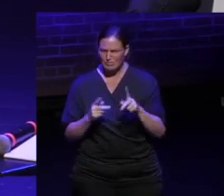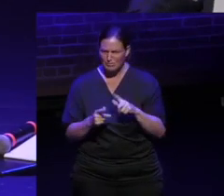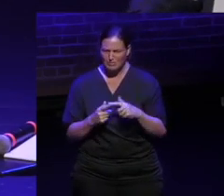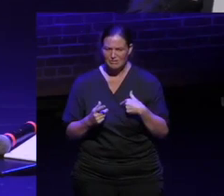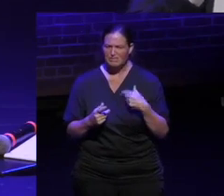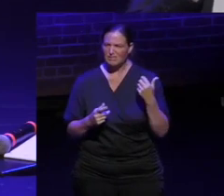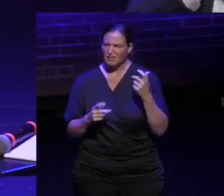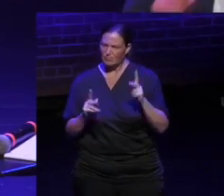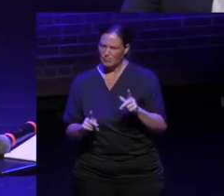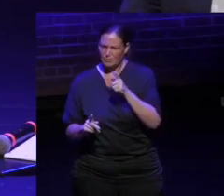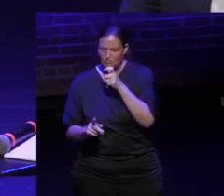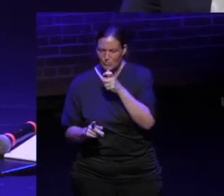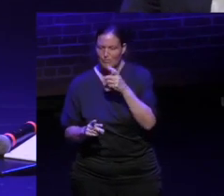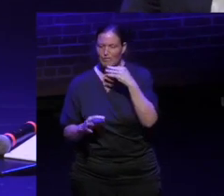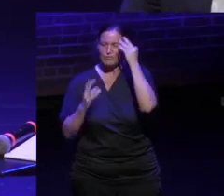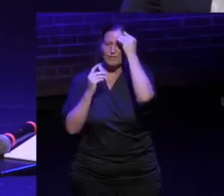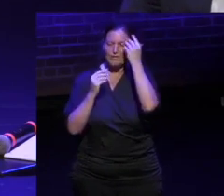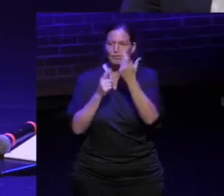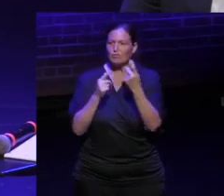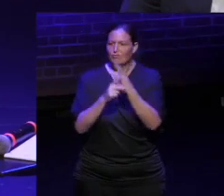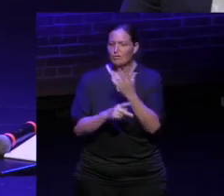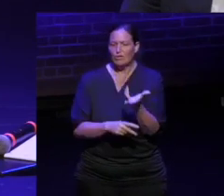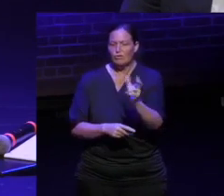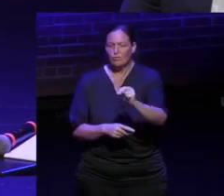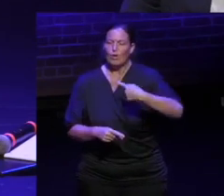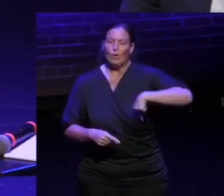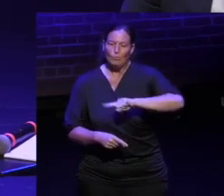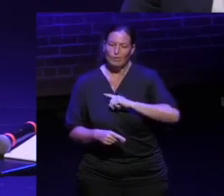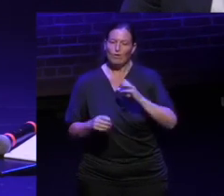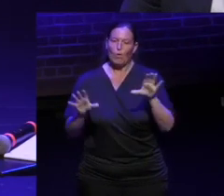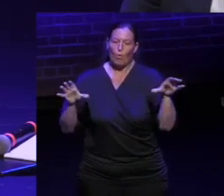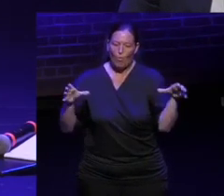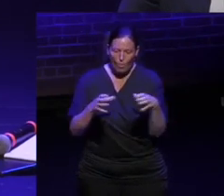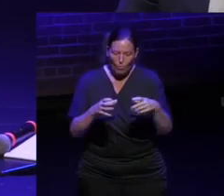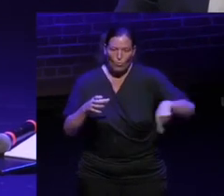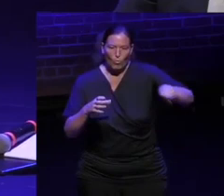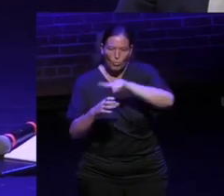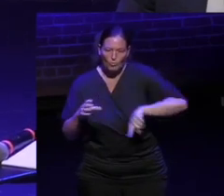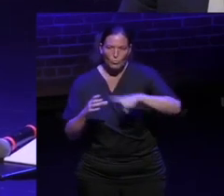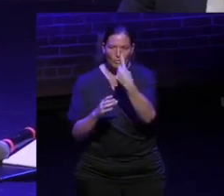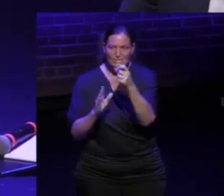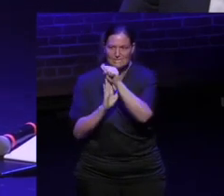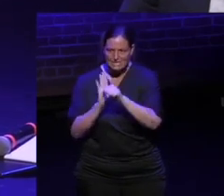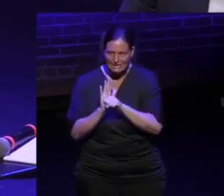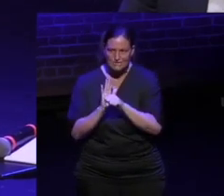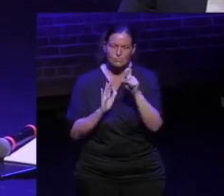rugged individualism, and you got to figure it out on your own. We are a commonwealth. We need to start acting like it. Thank